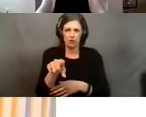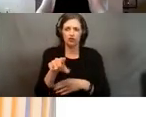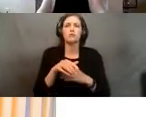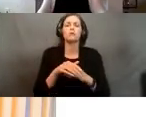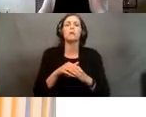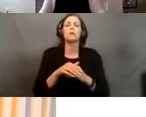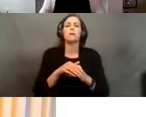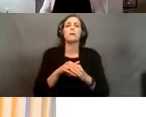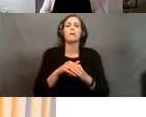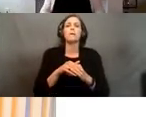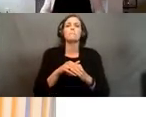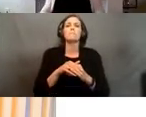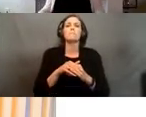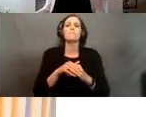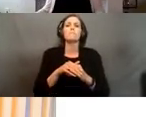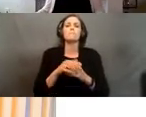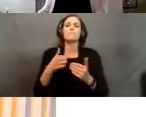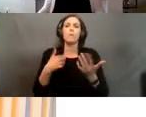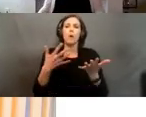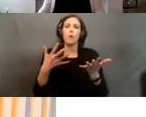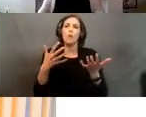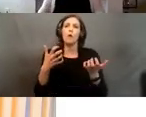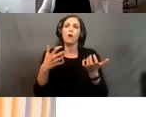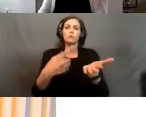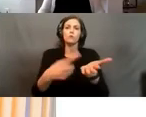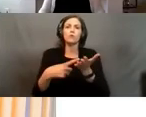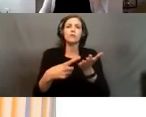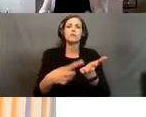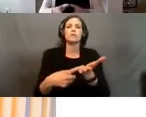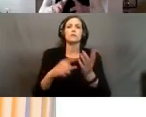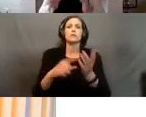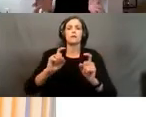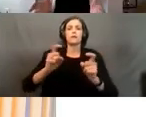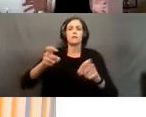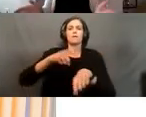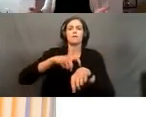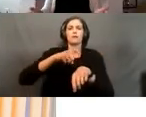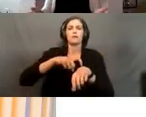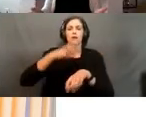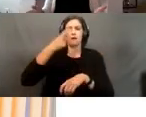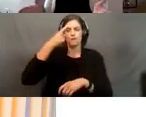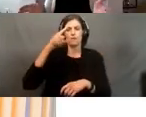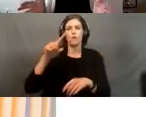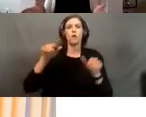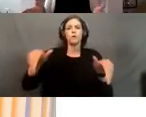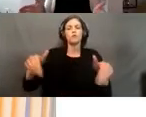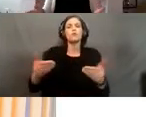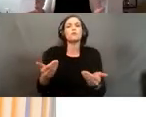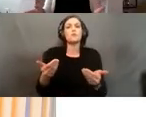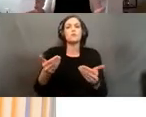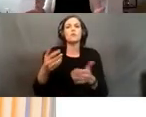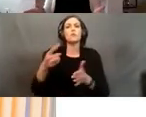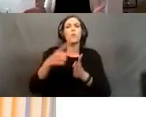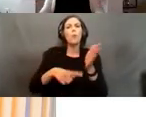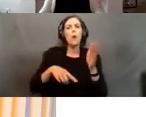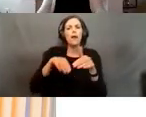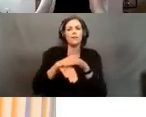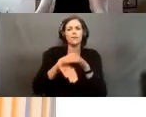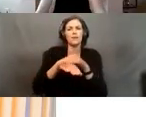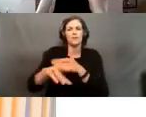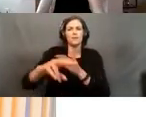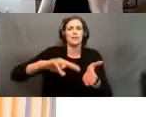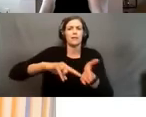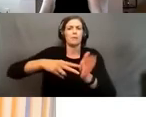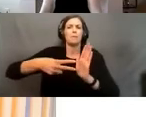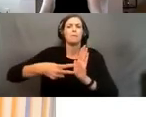I do want to talk about and give time for introducing what accessibility means